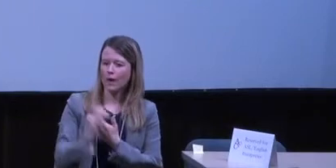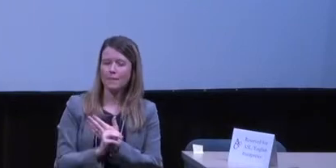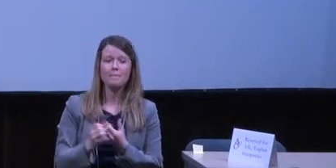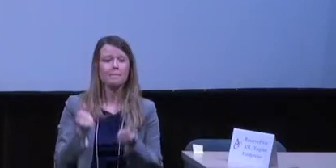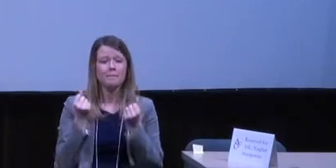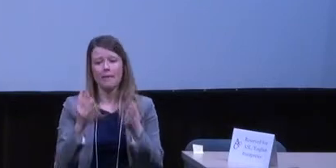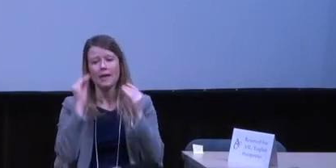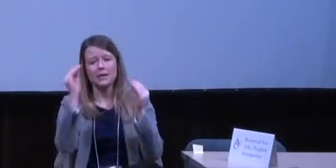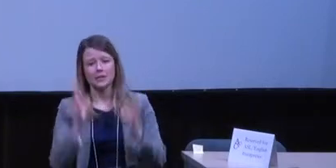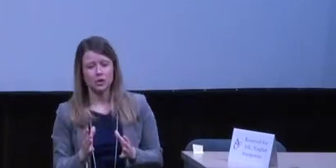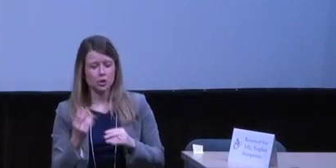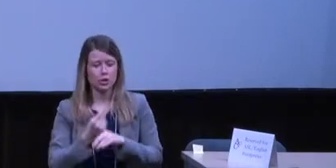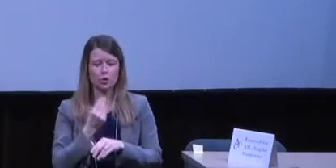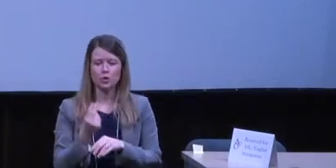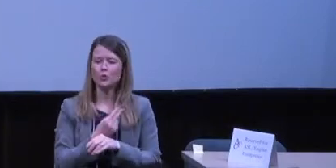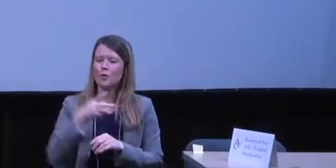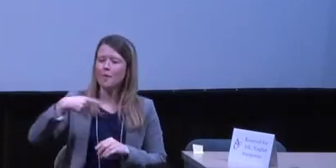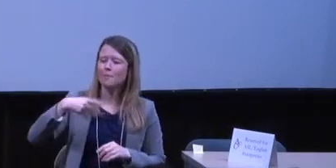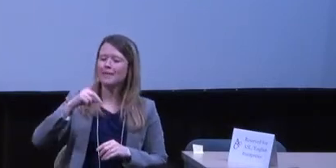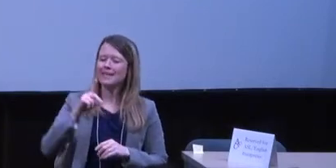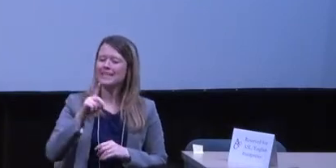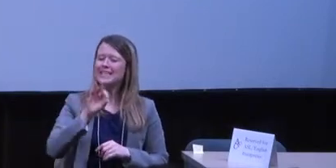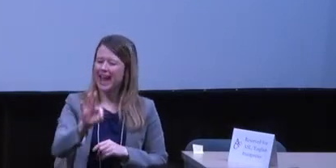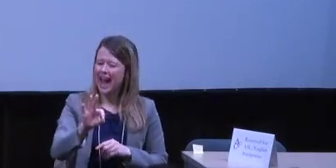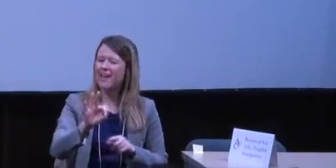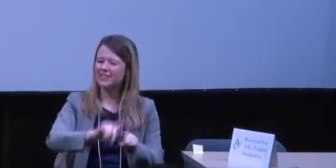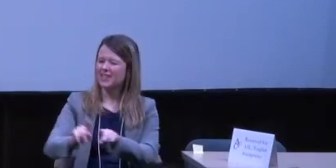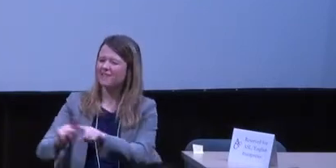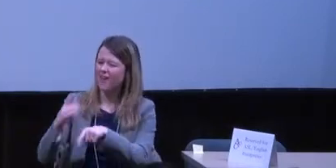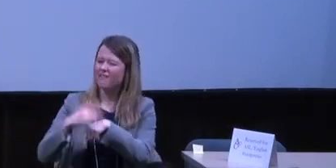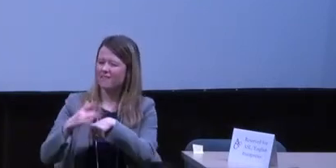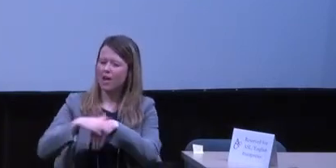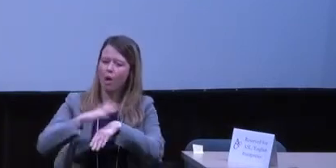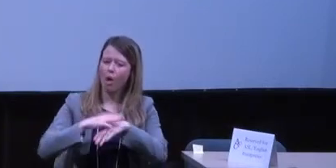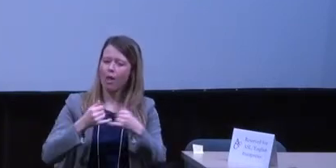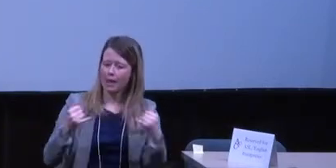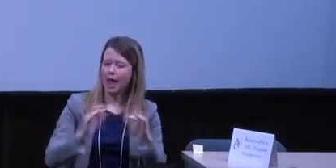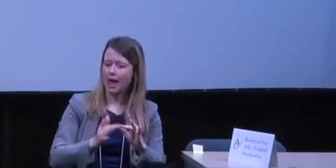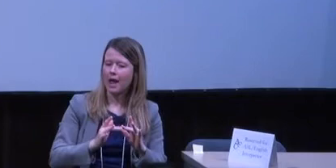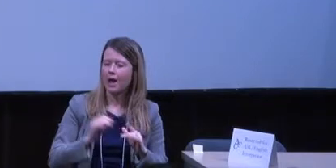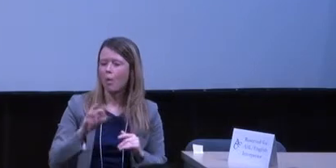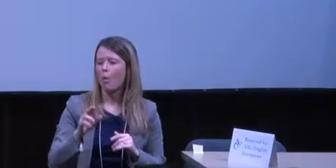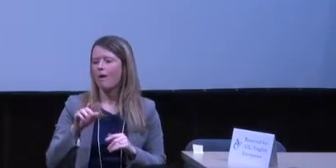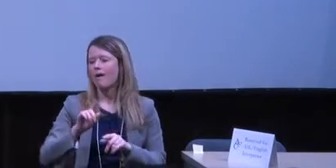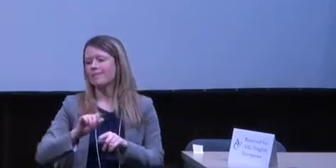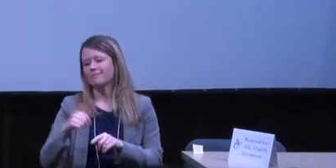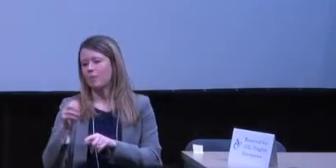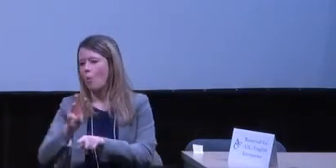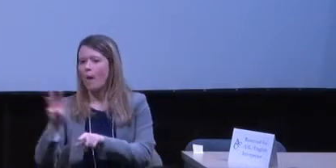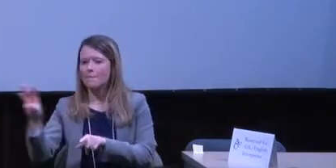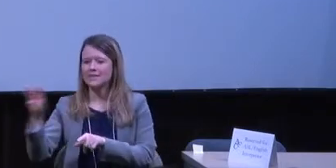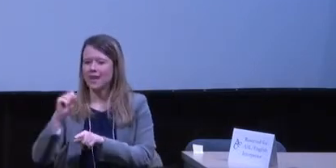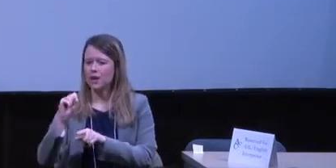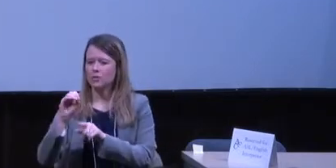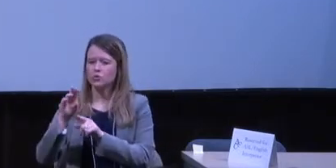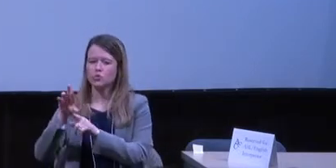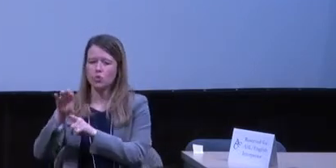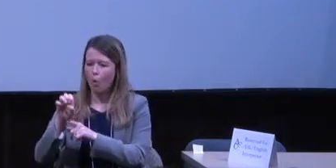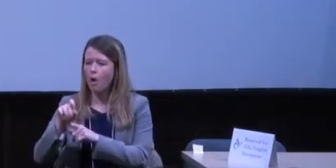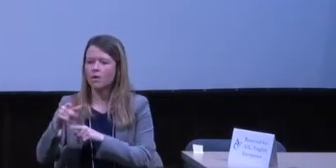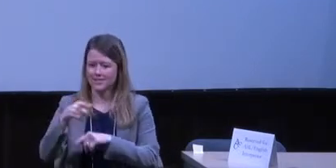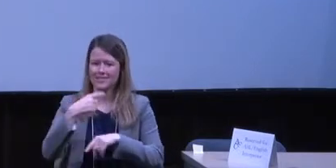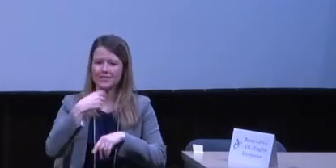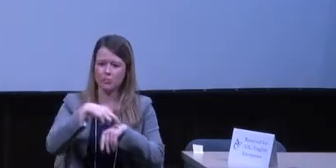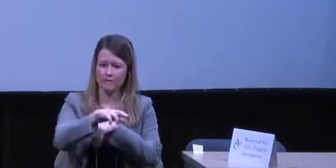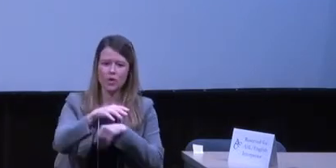that utilize different PDFs that are available online or sources through different websites that they reference students to go